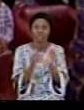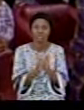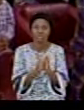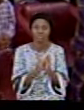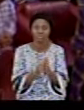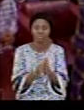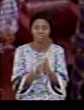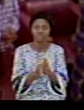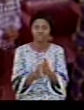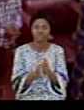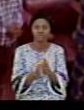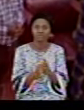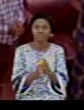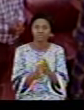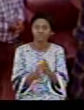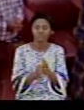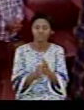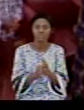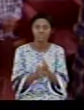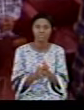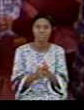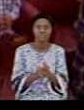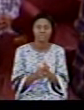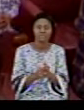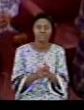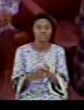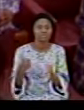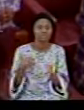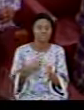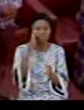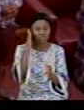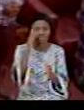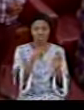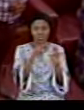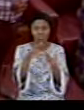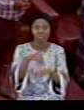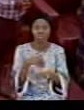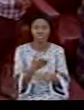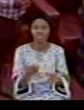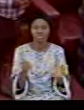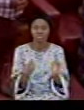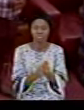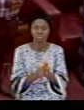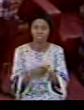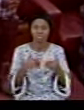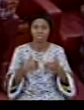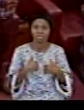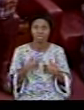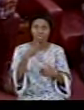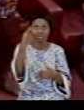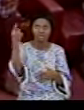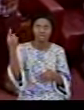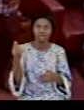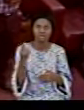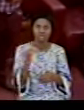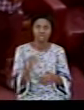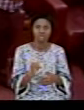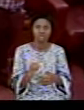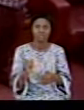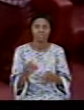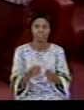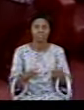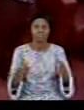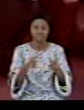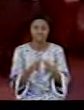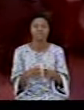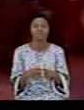looking at things that are of eternal value in the lives of the mentors.